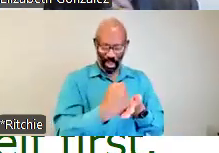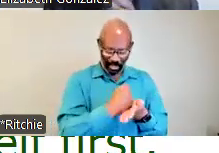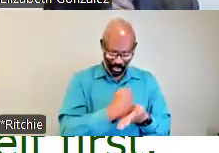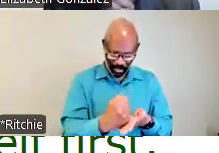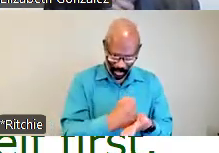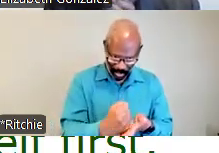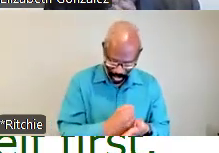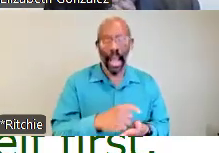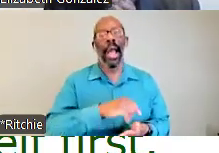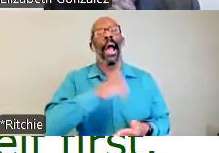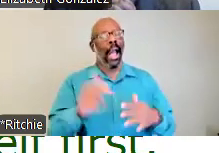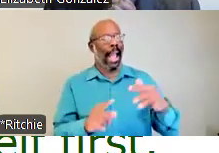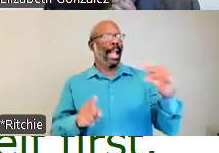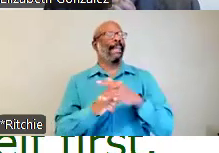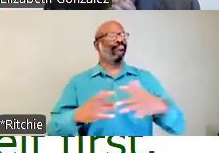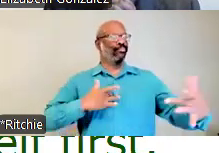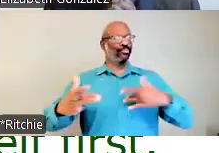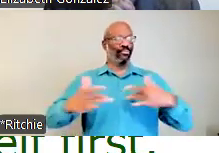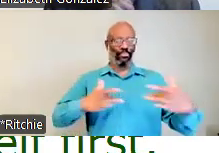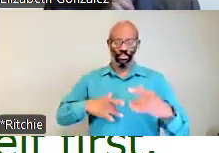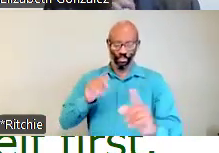Remember to take care of yourself first.